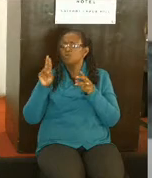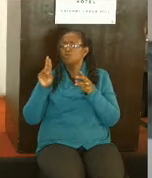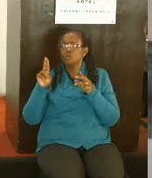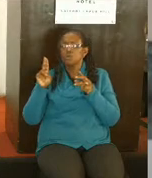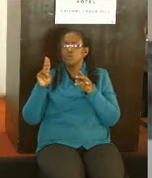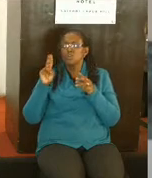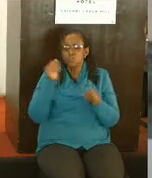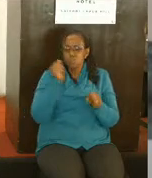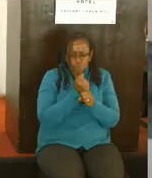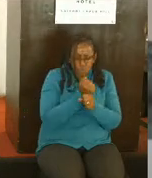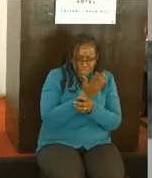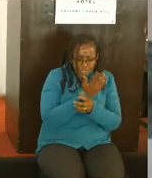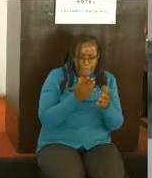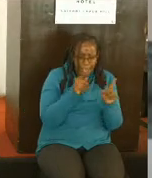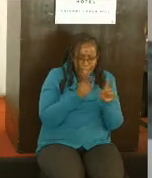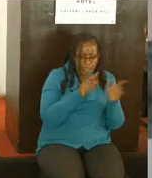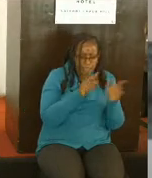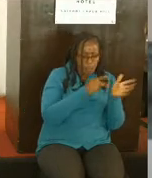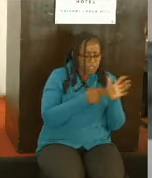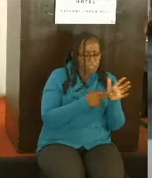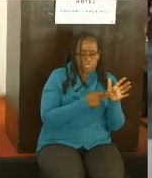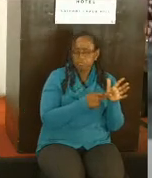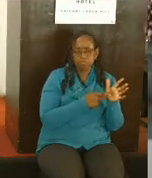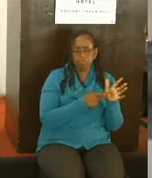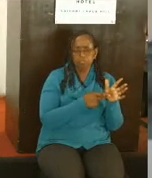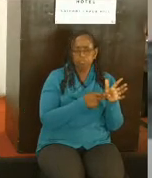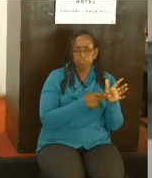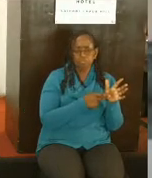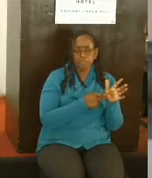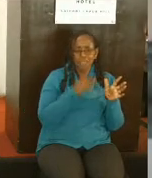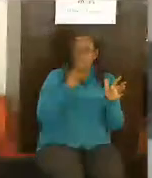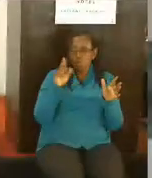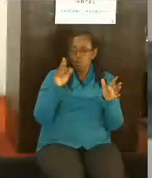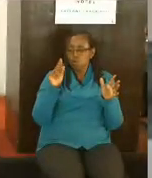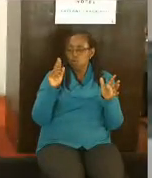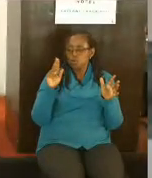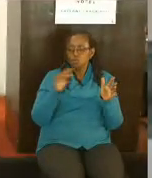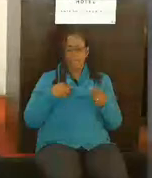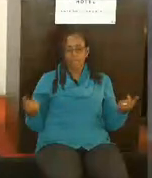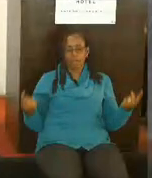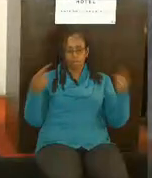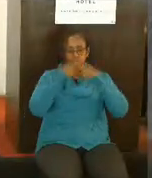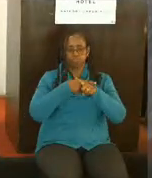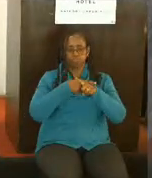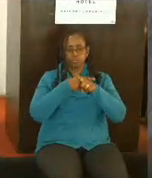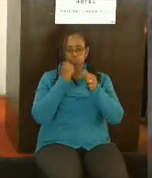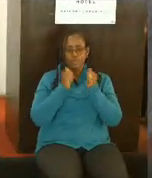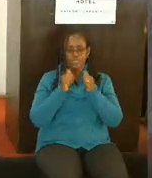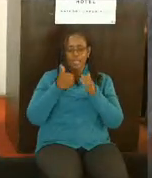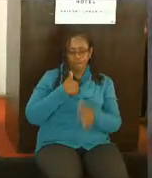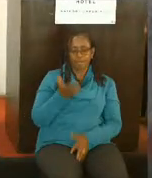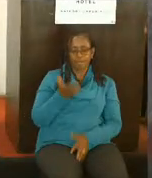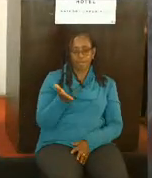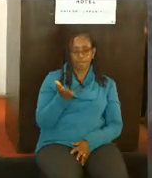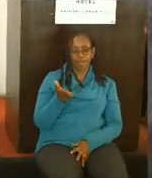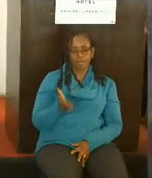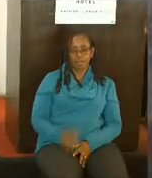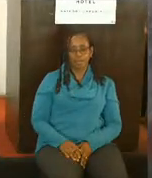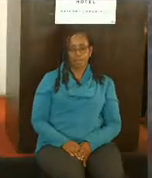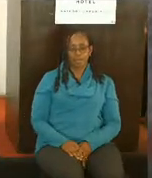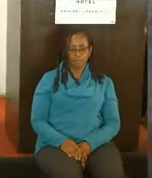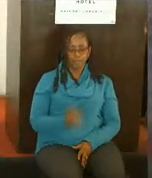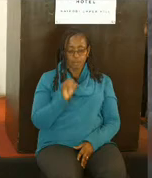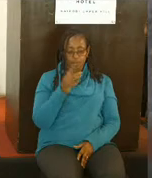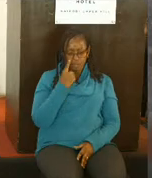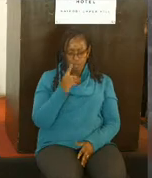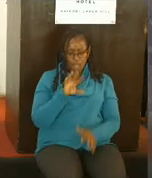a project there's nothing like a project an auto project officer if we look at how